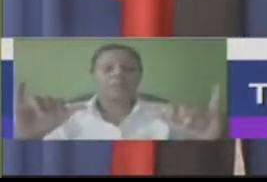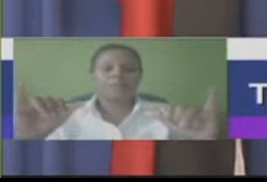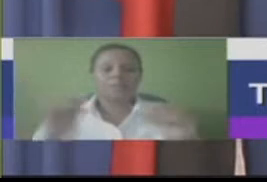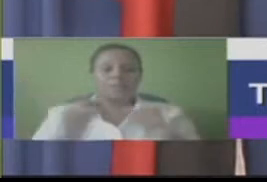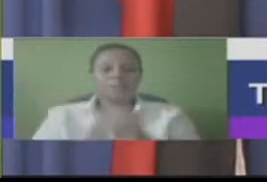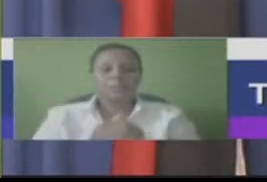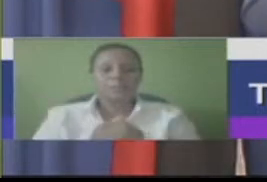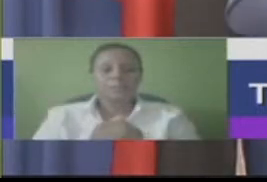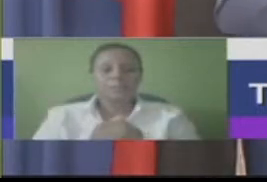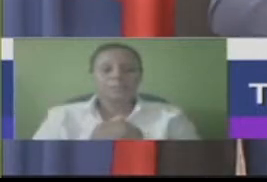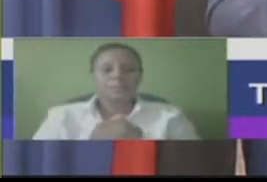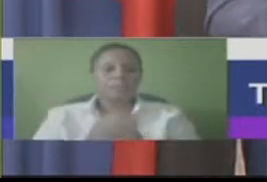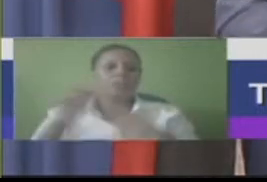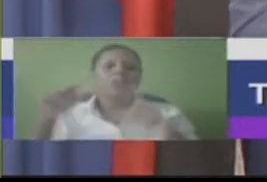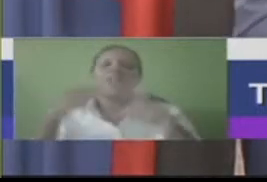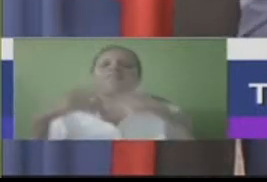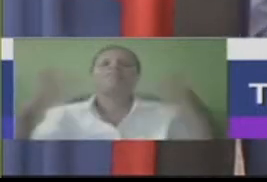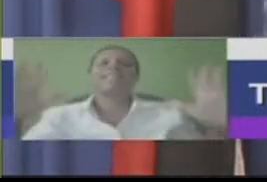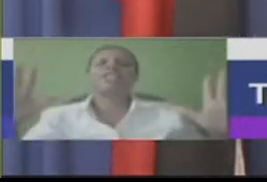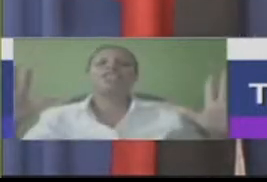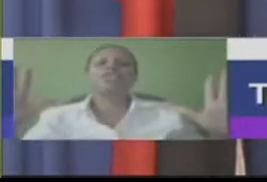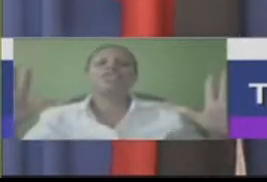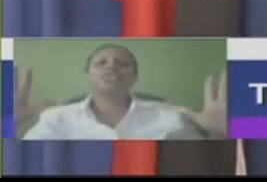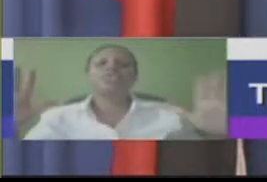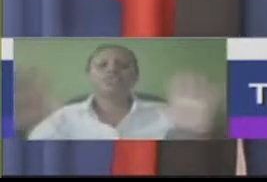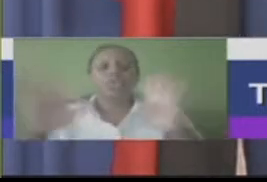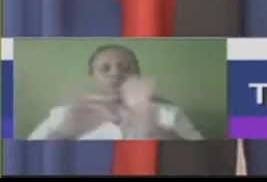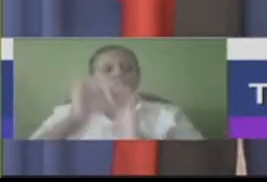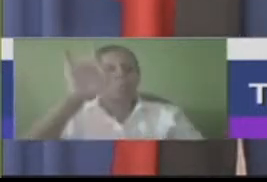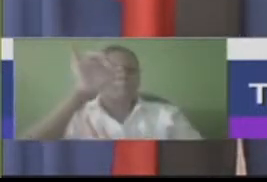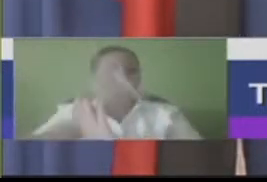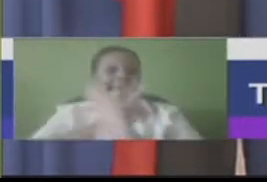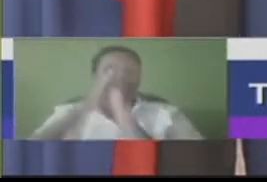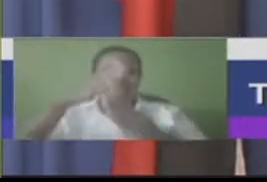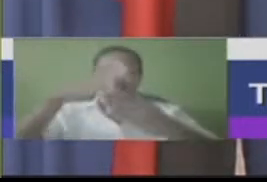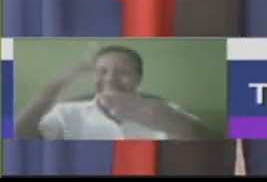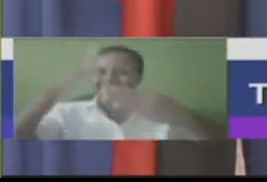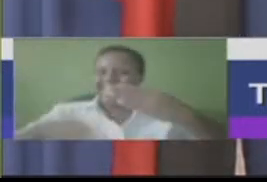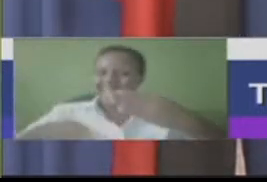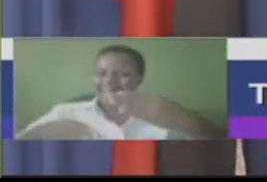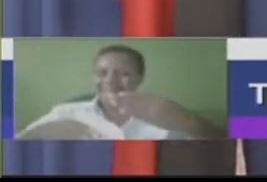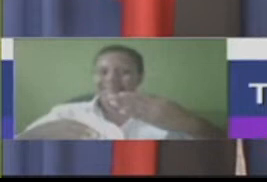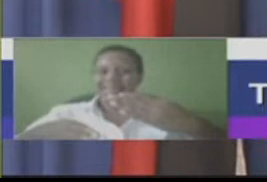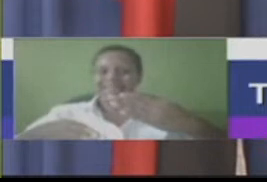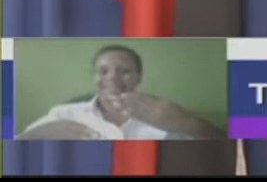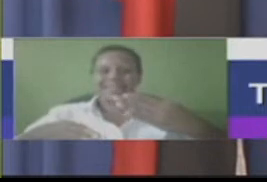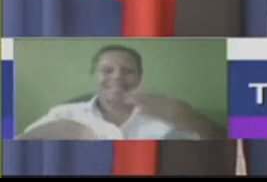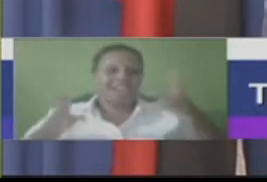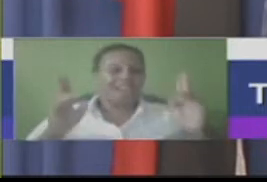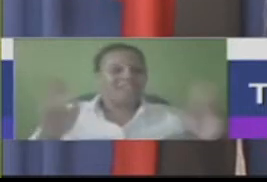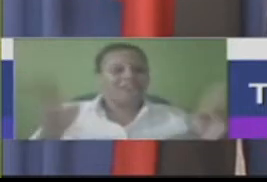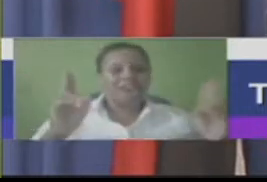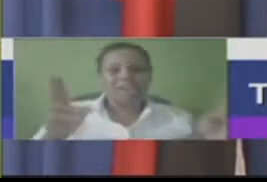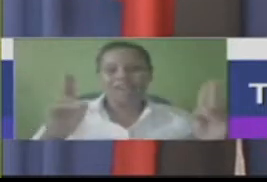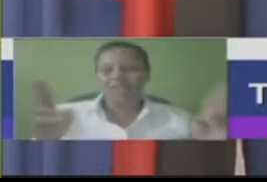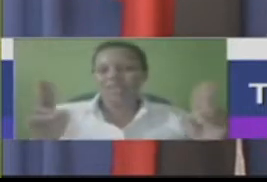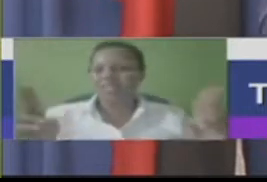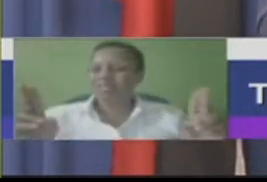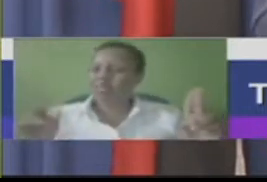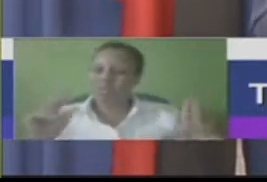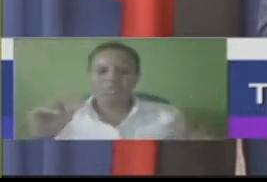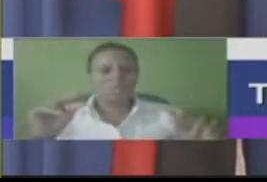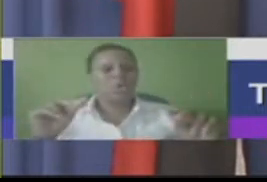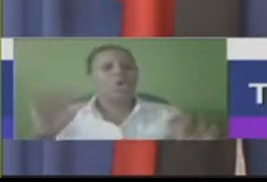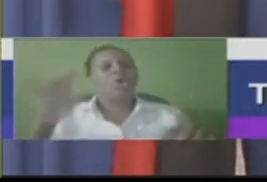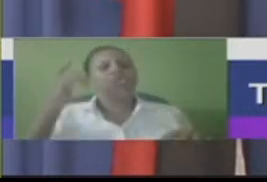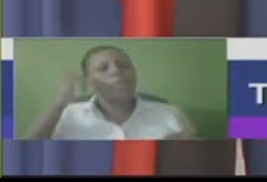might ask, why not hurry it up? It cannot be hurried up beyond a certain point, because you need a certain